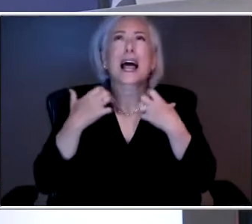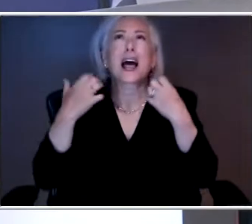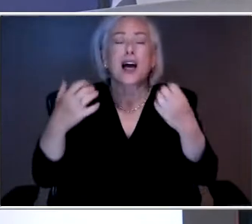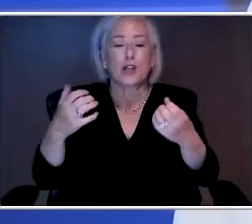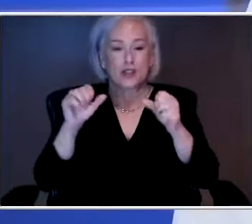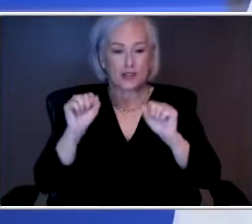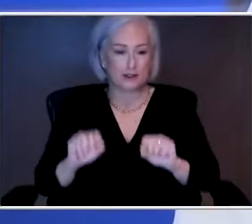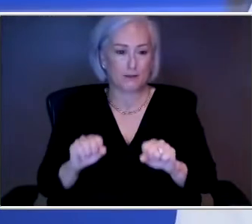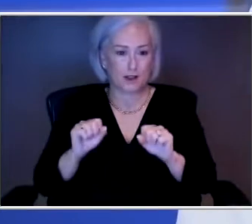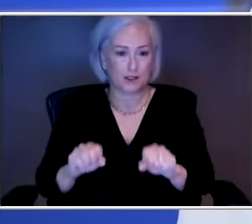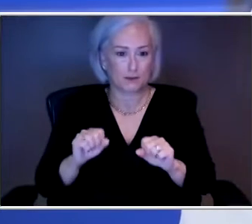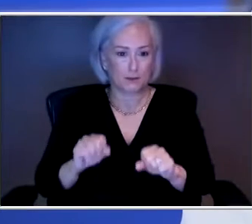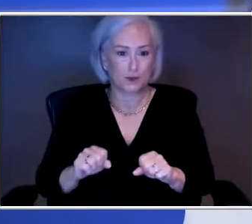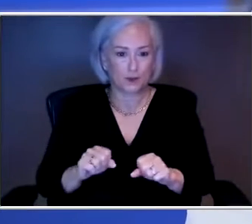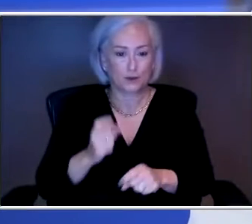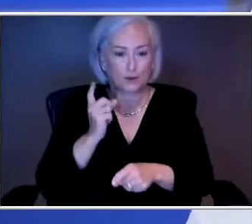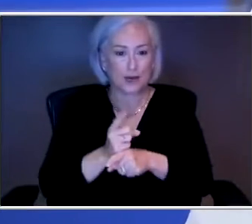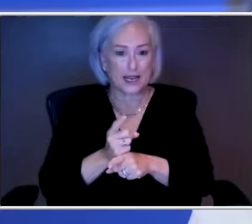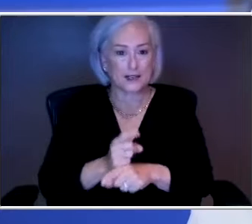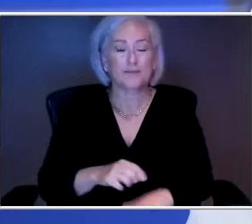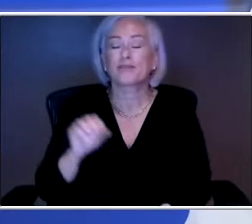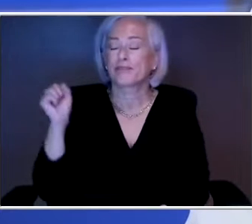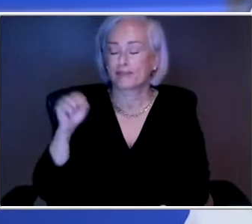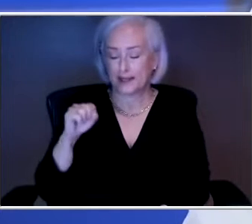So the issue with the